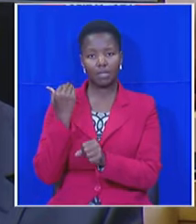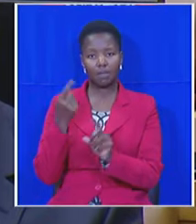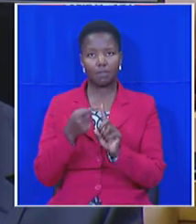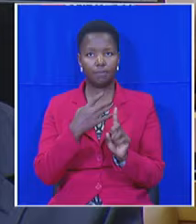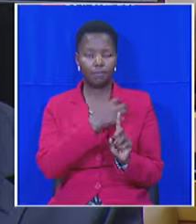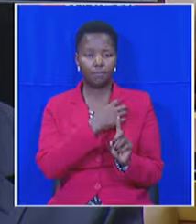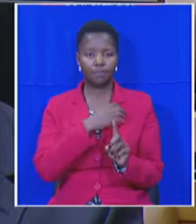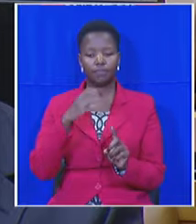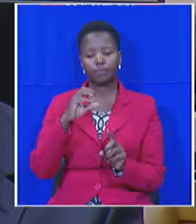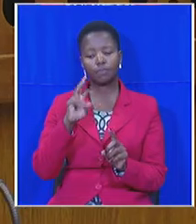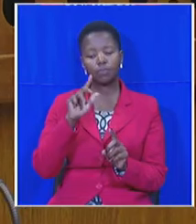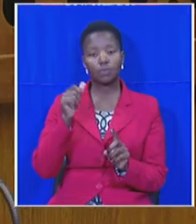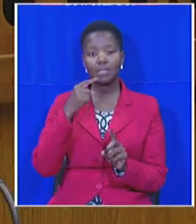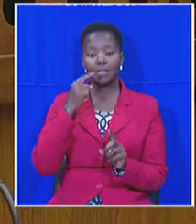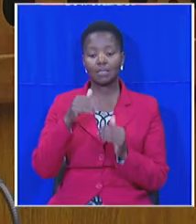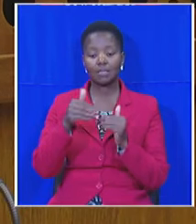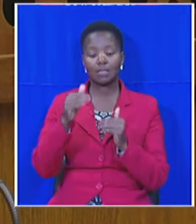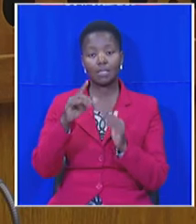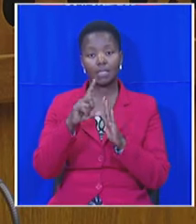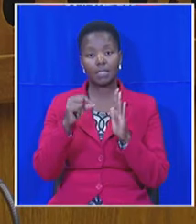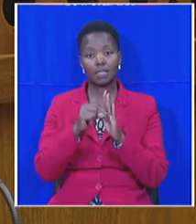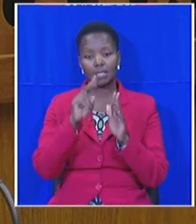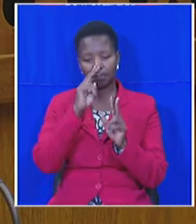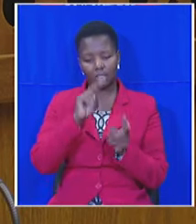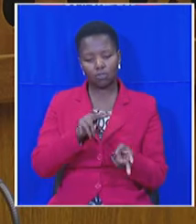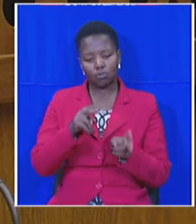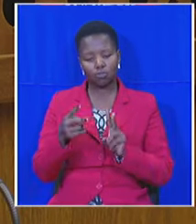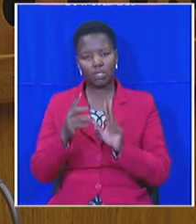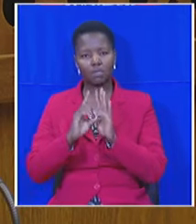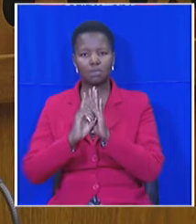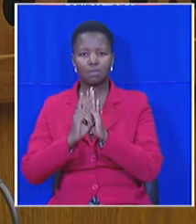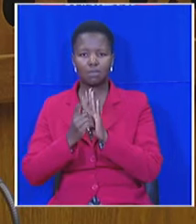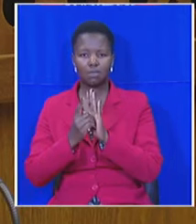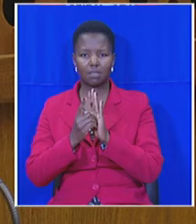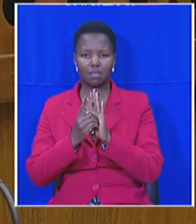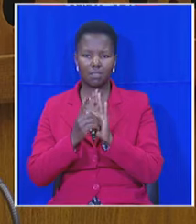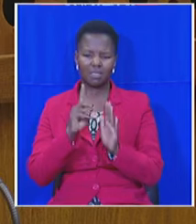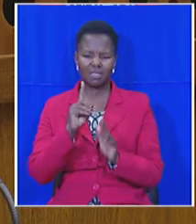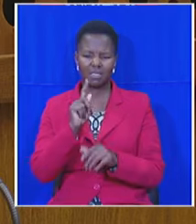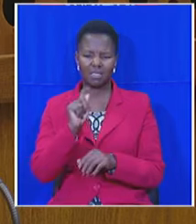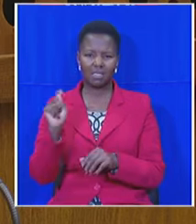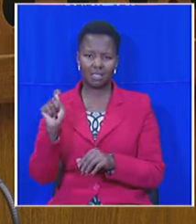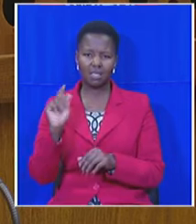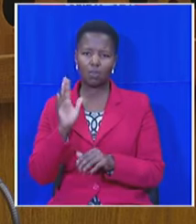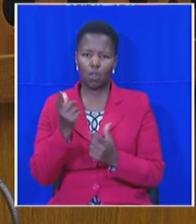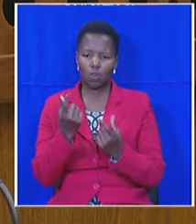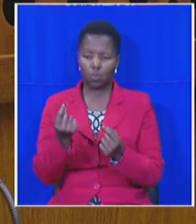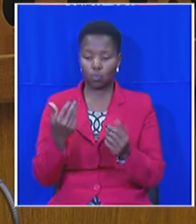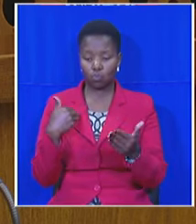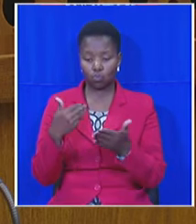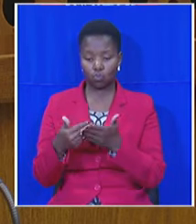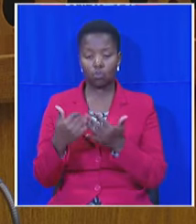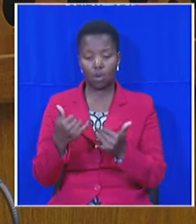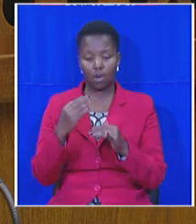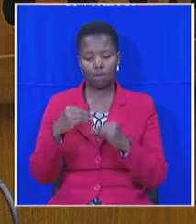would meet the June 2015 deadline for switching on digital terrestrial television and switching off analog. That's now been postponed